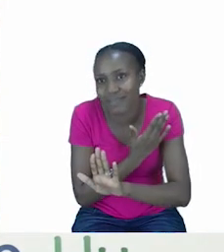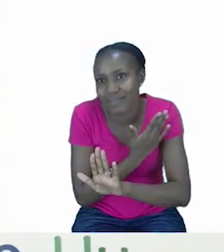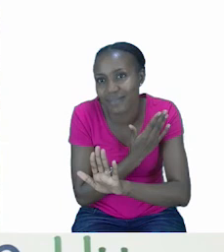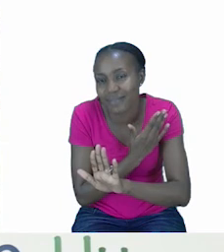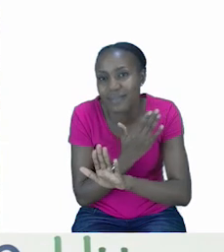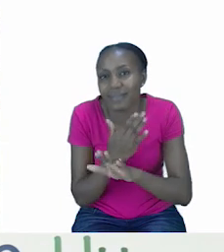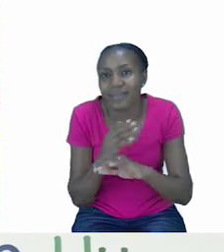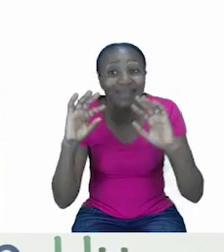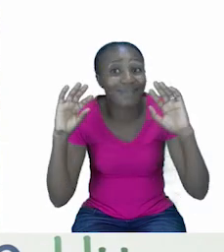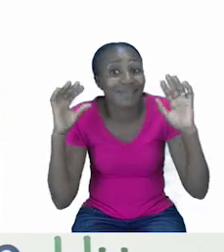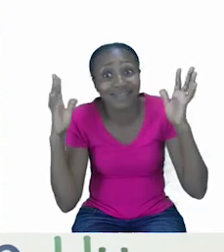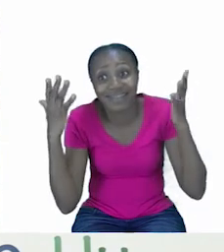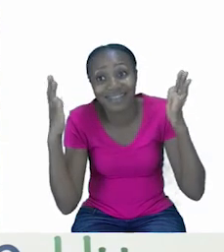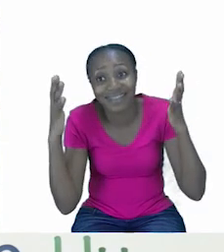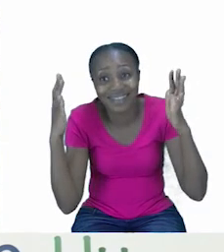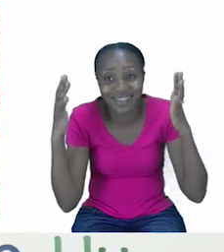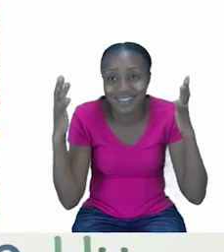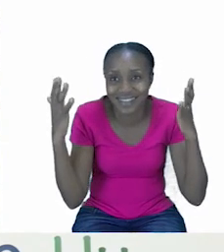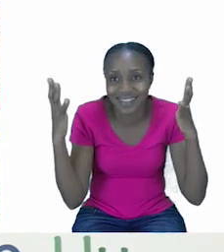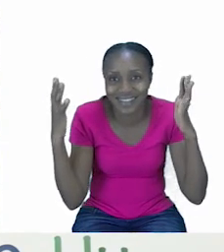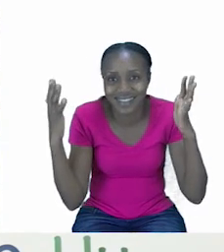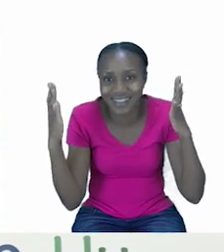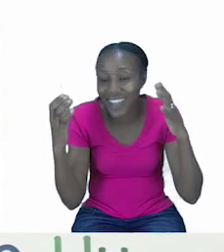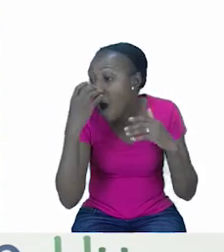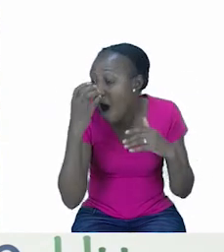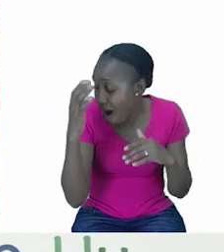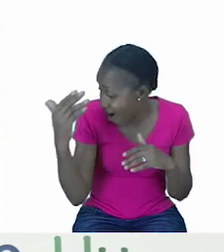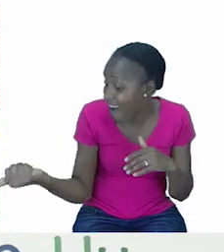away. Yay! Hello, Sashi!